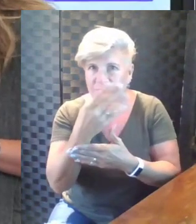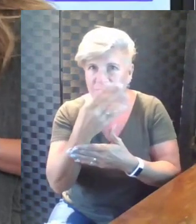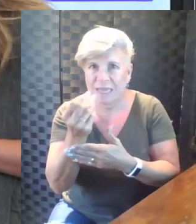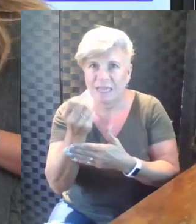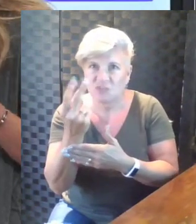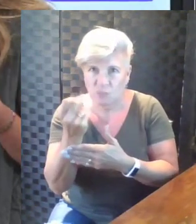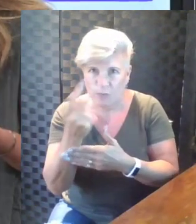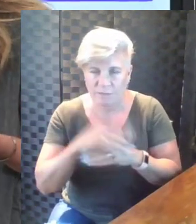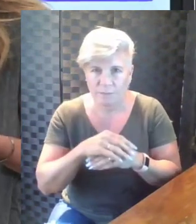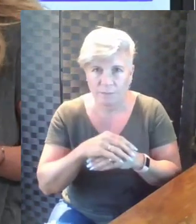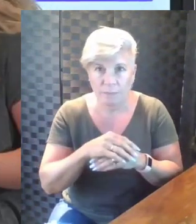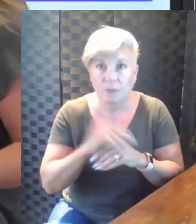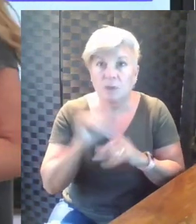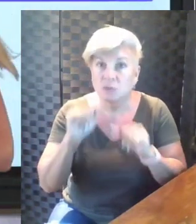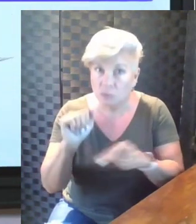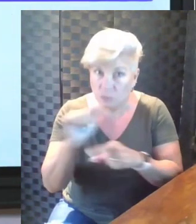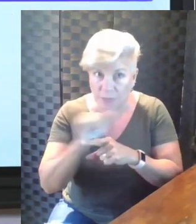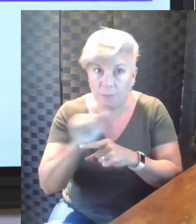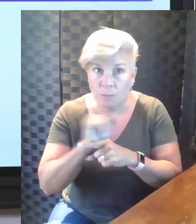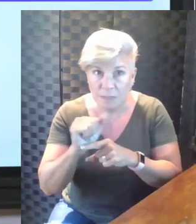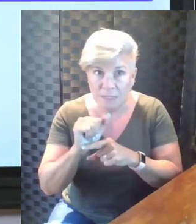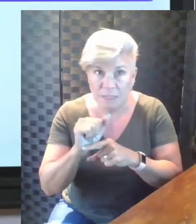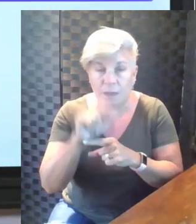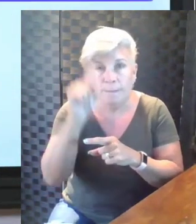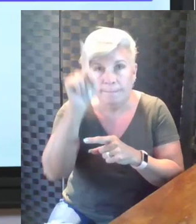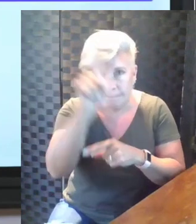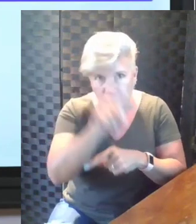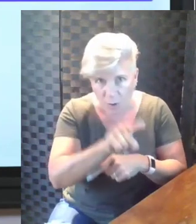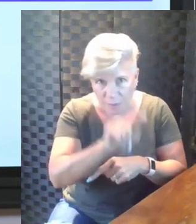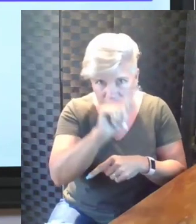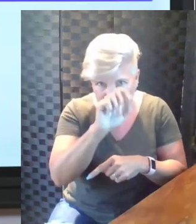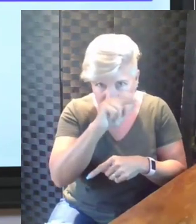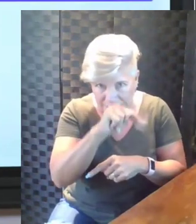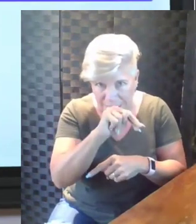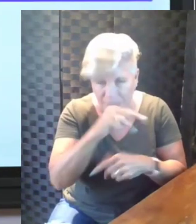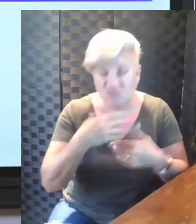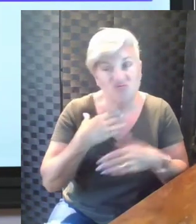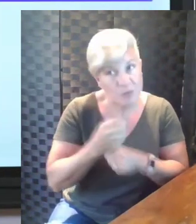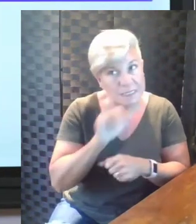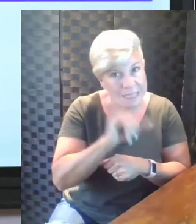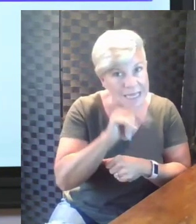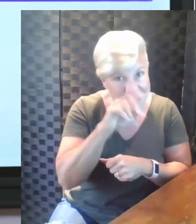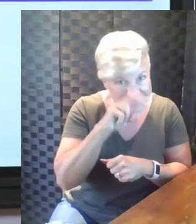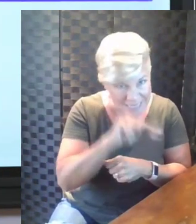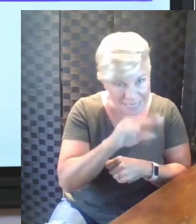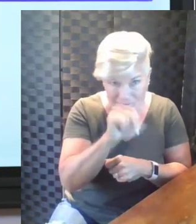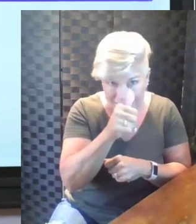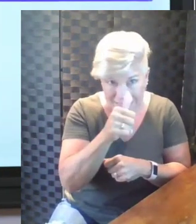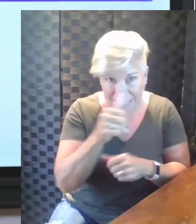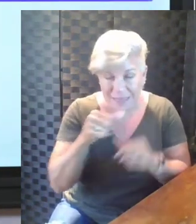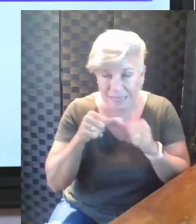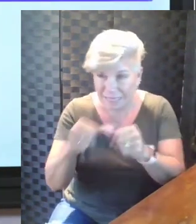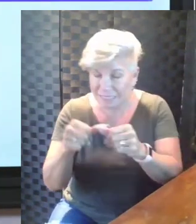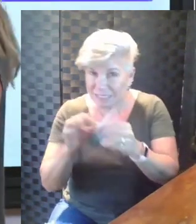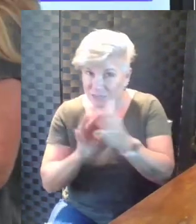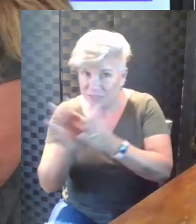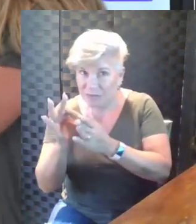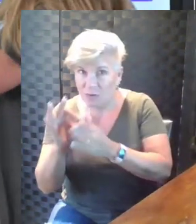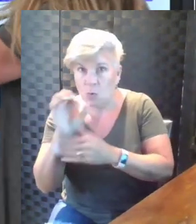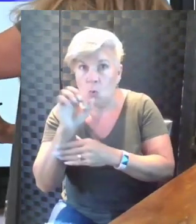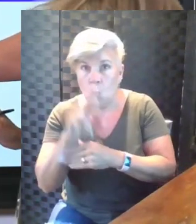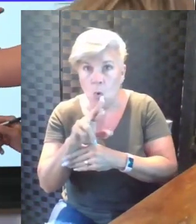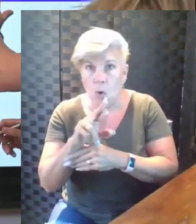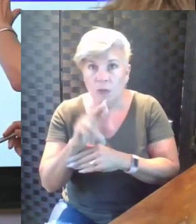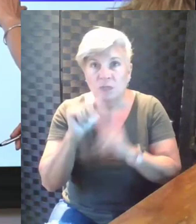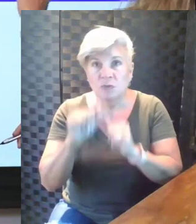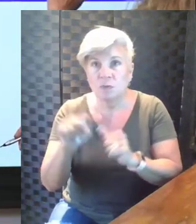believe. And you can practice marking through that group of 10 and trusting that that's 10, and then counting on.